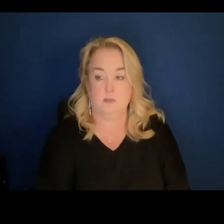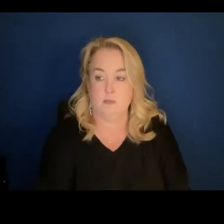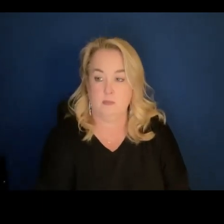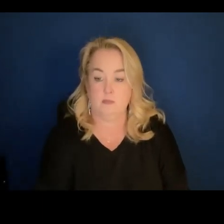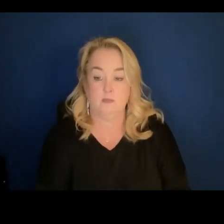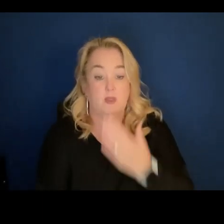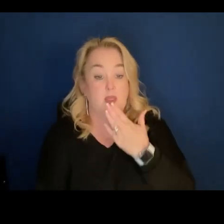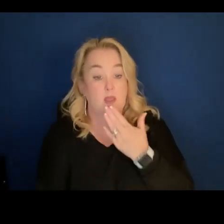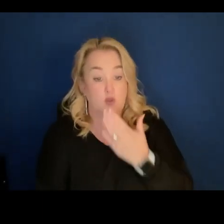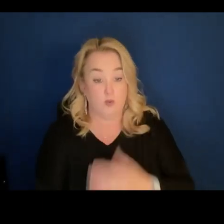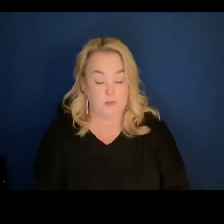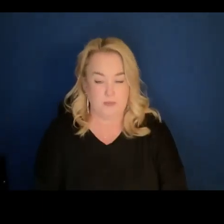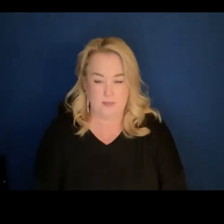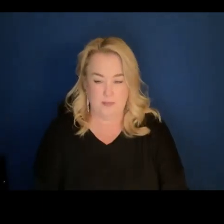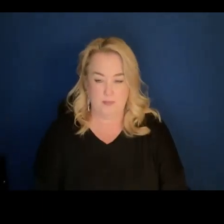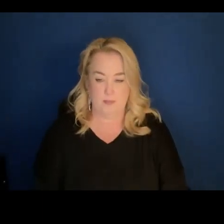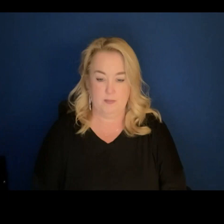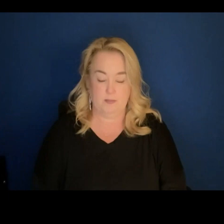Thank you, Meredith.